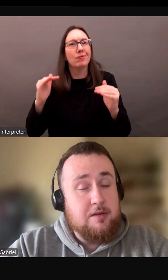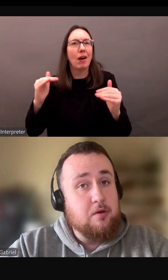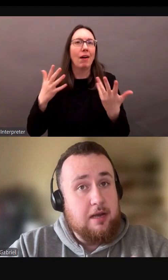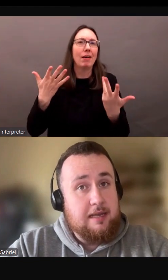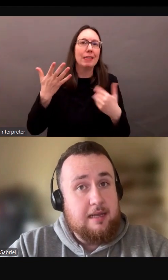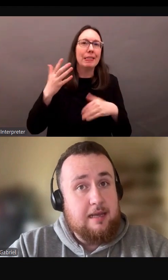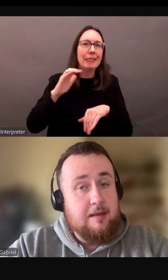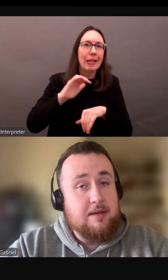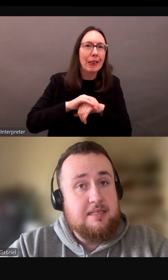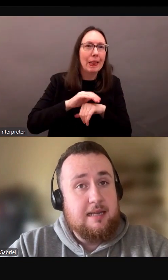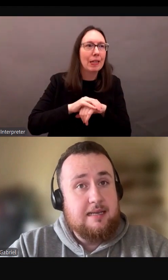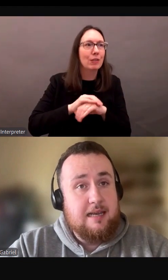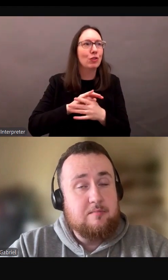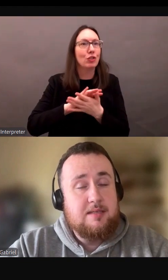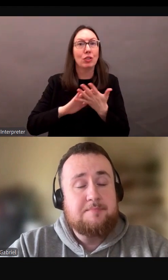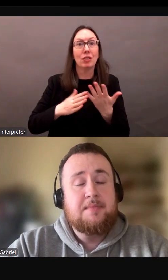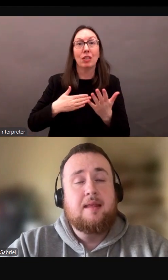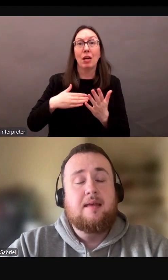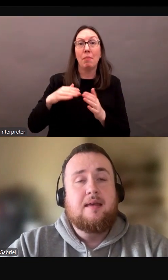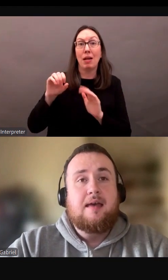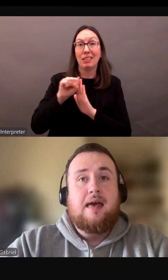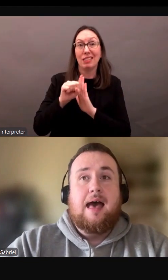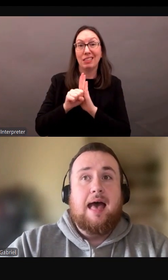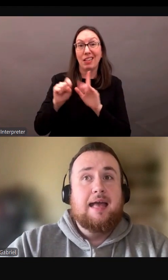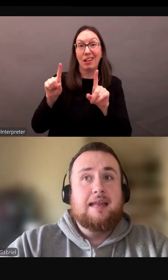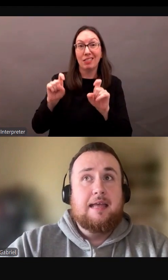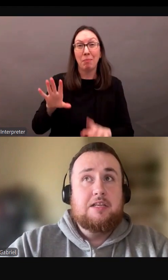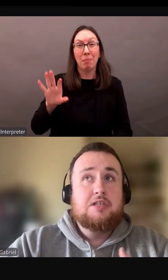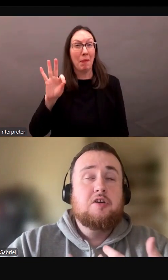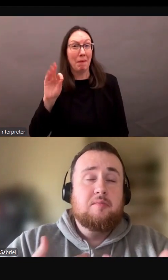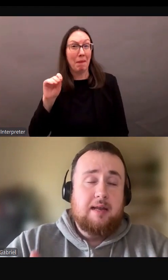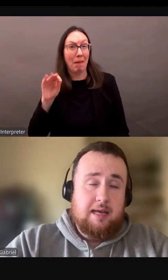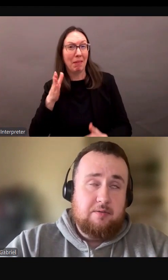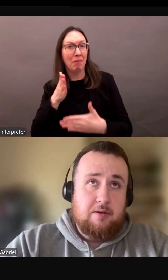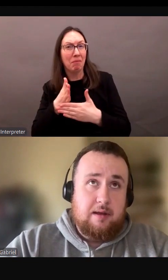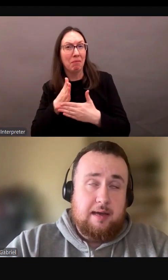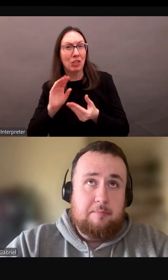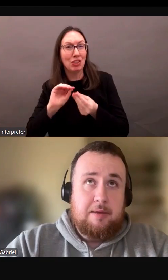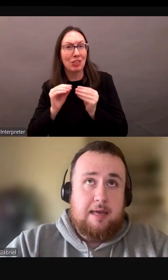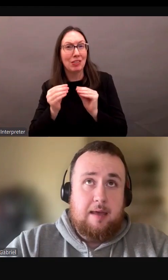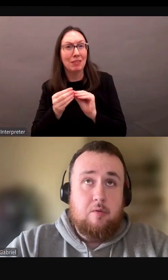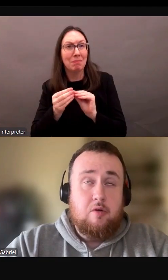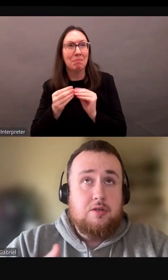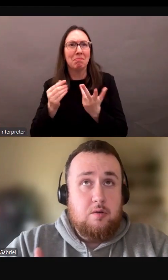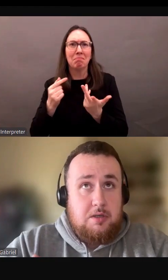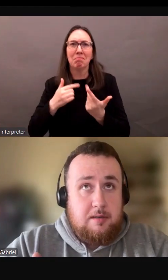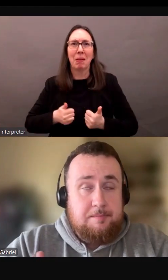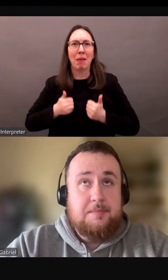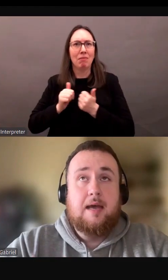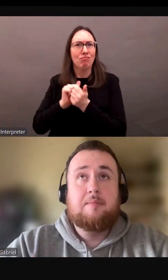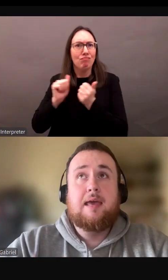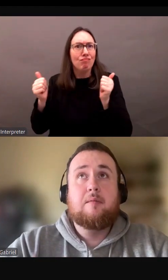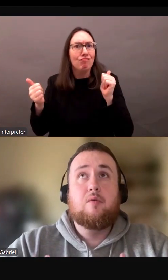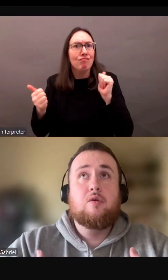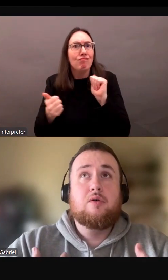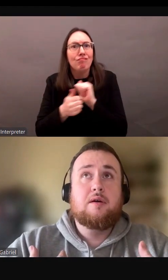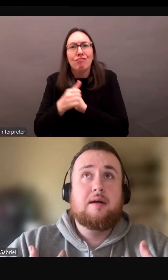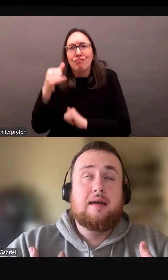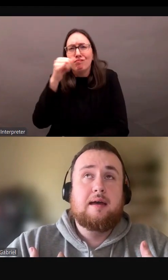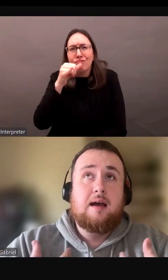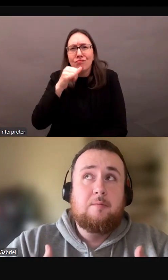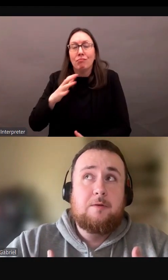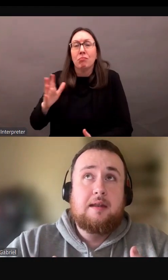average about 90 in my state exams. And it just turned my life around. I became more social. I became